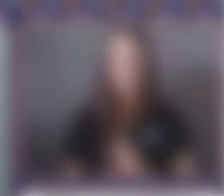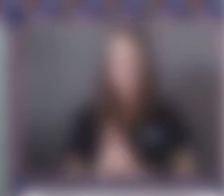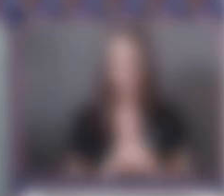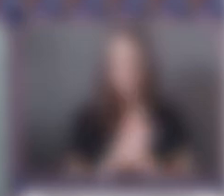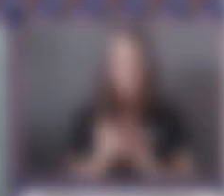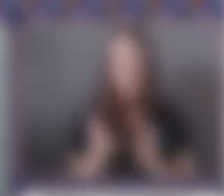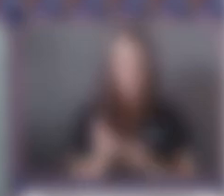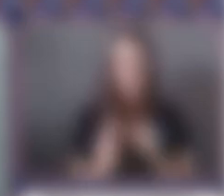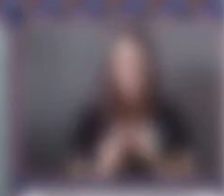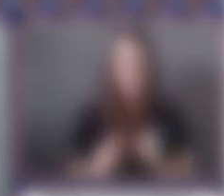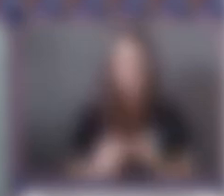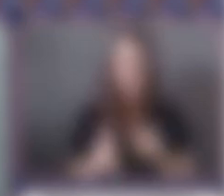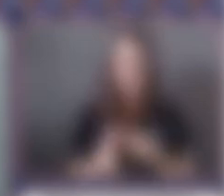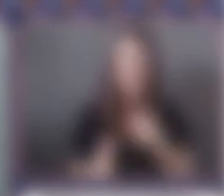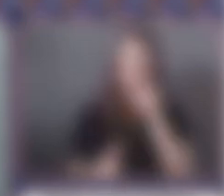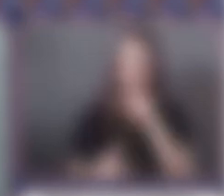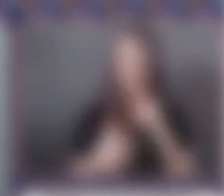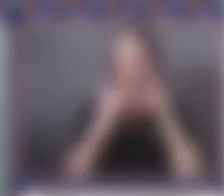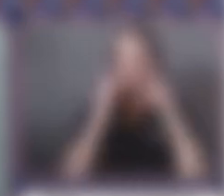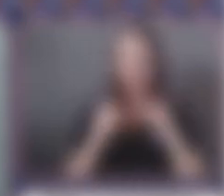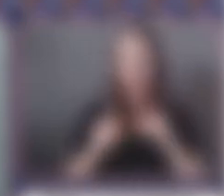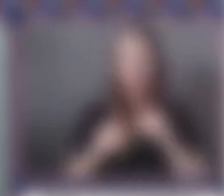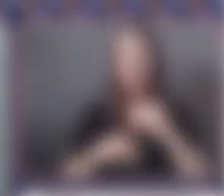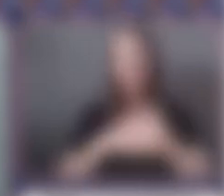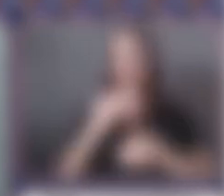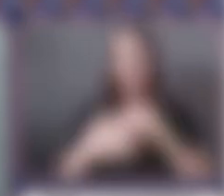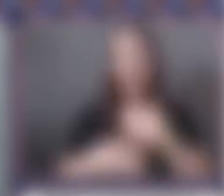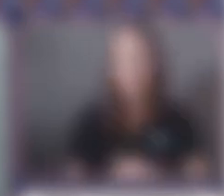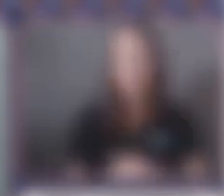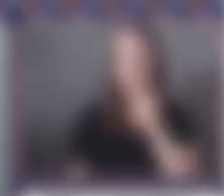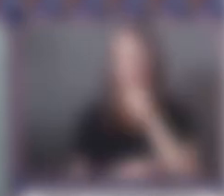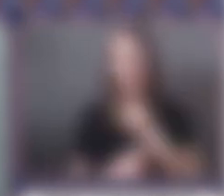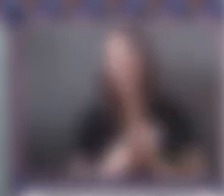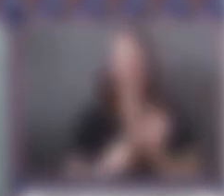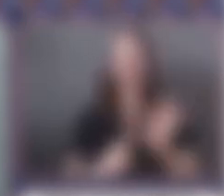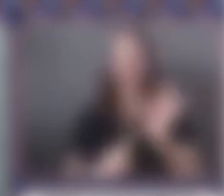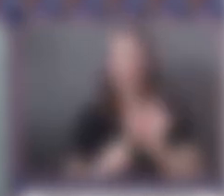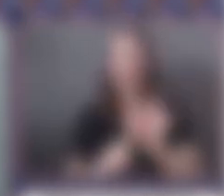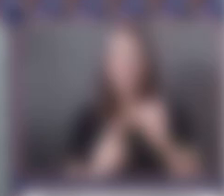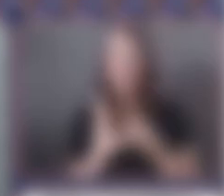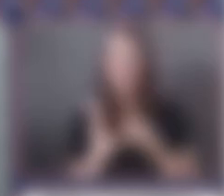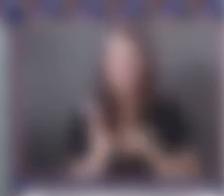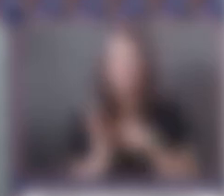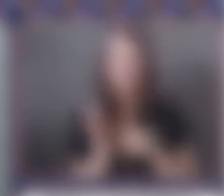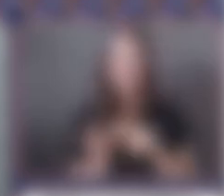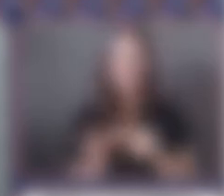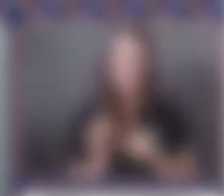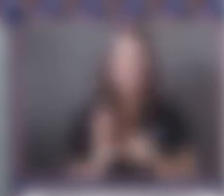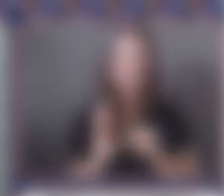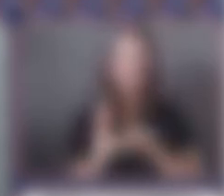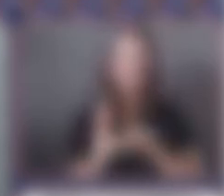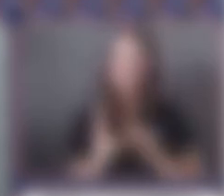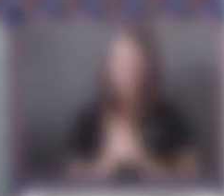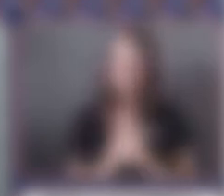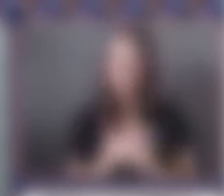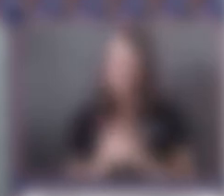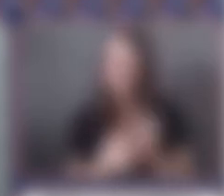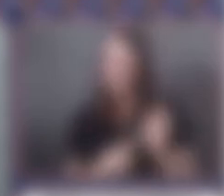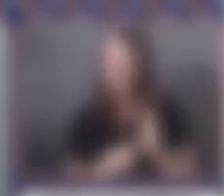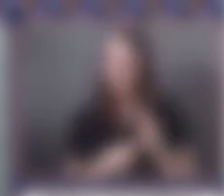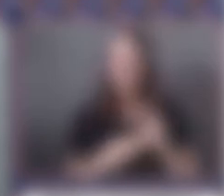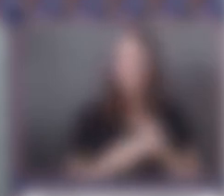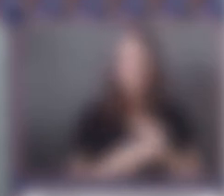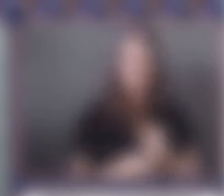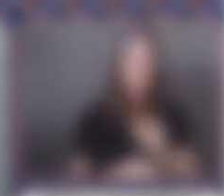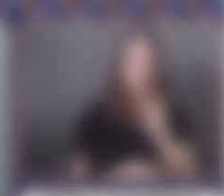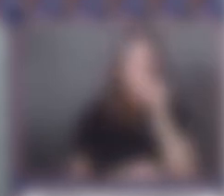update participant status. This is particularly important for young children who are accessing early intervention supports. The whole